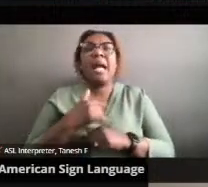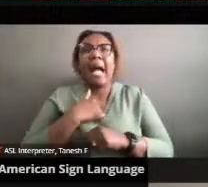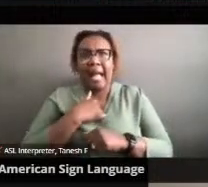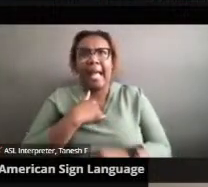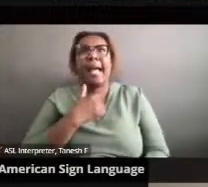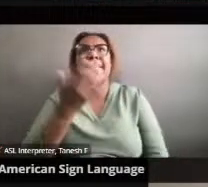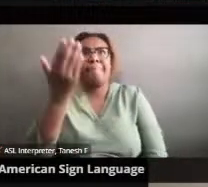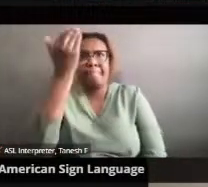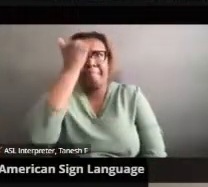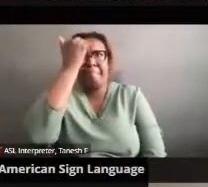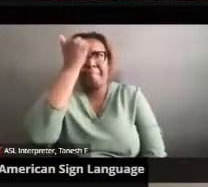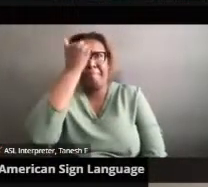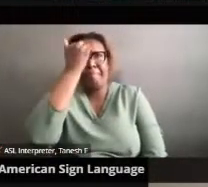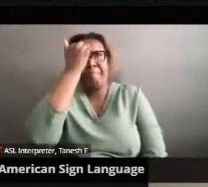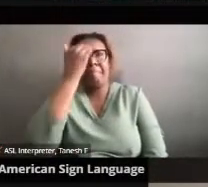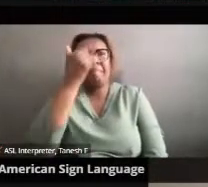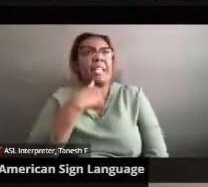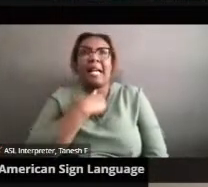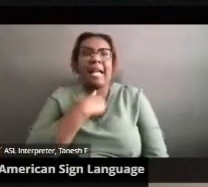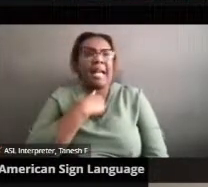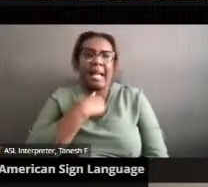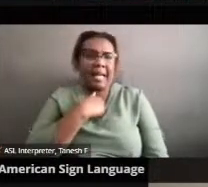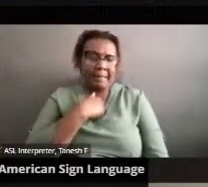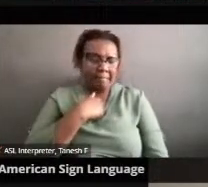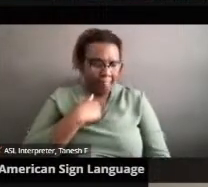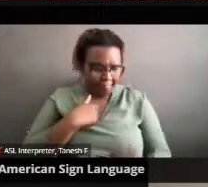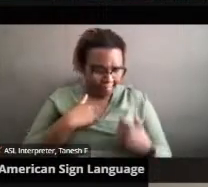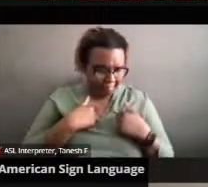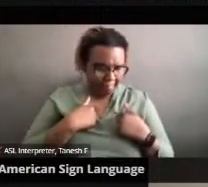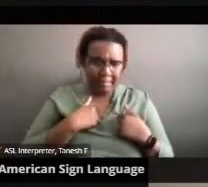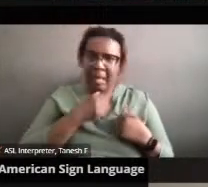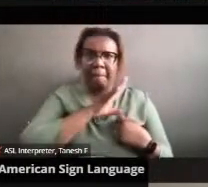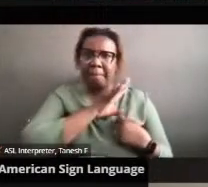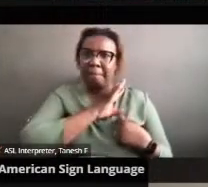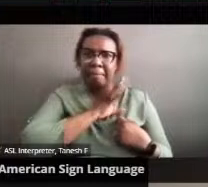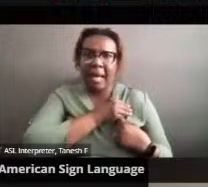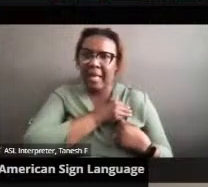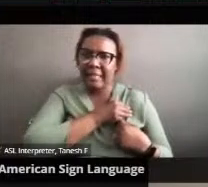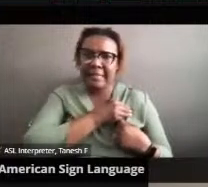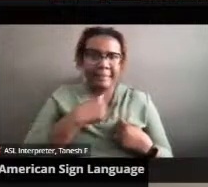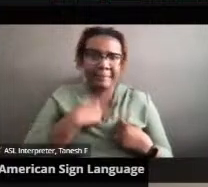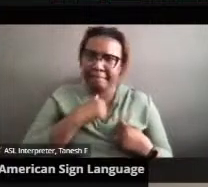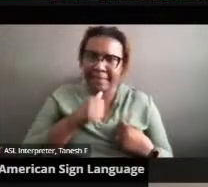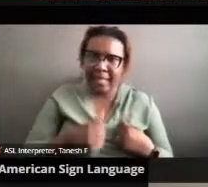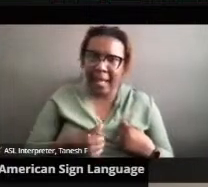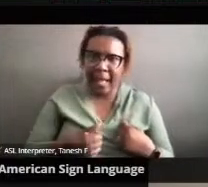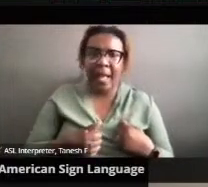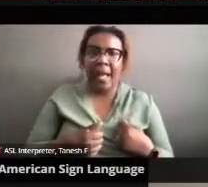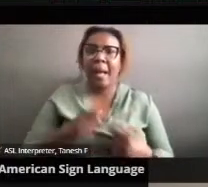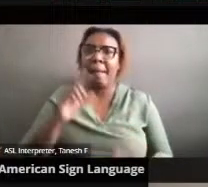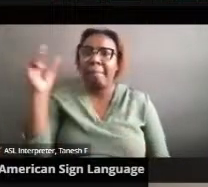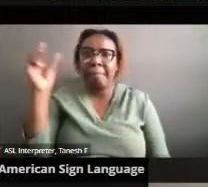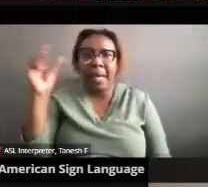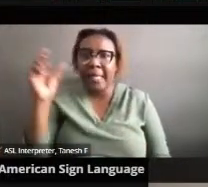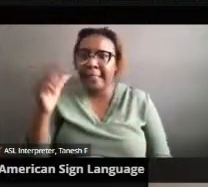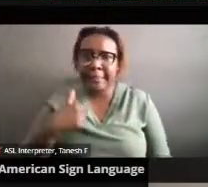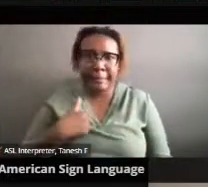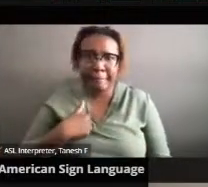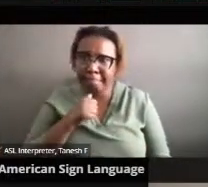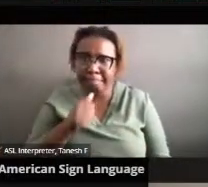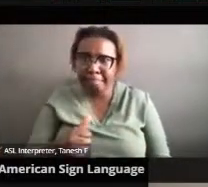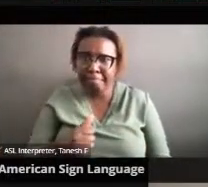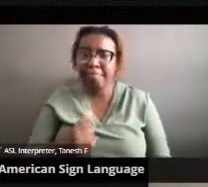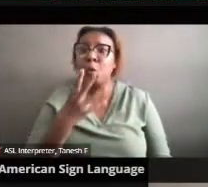cognizant that I am neither Palestinian or Israeli, nor Muslim or Jew. And the gift of